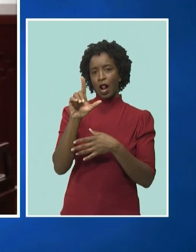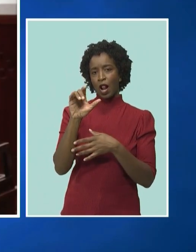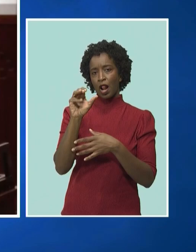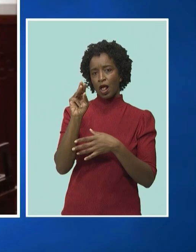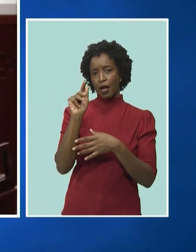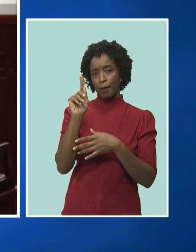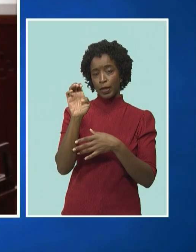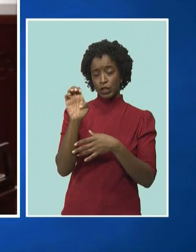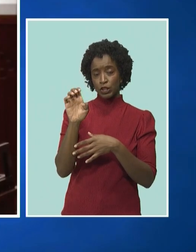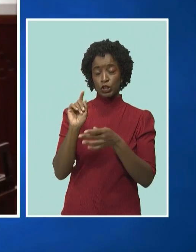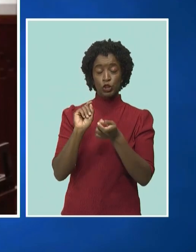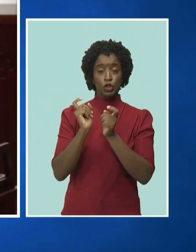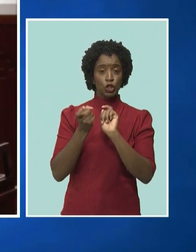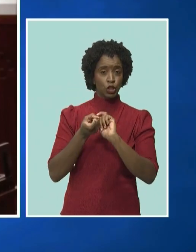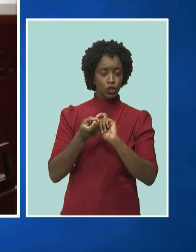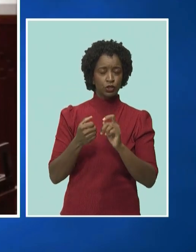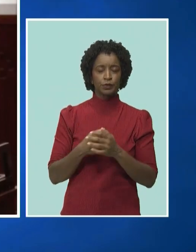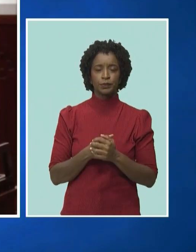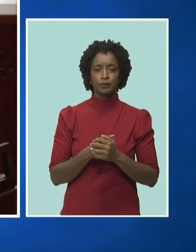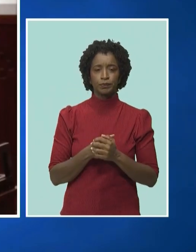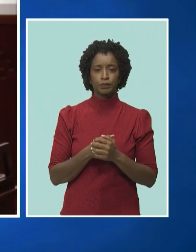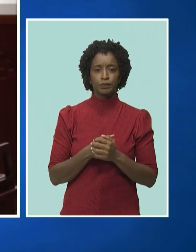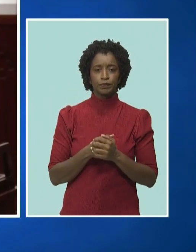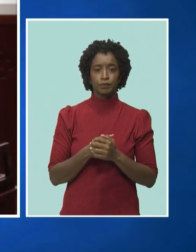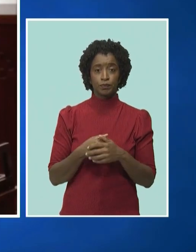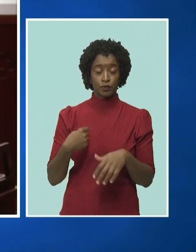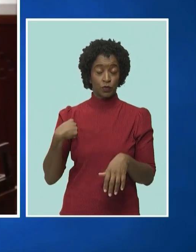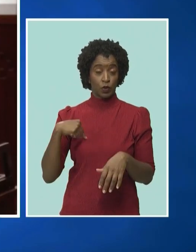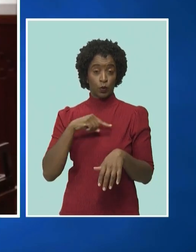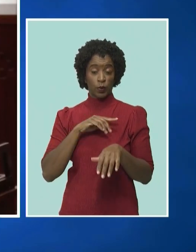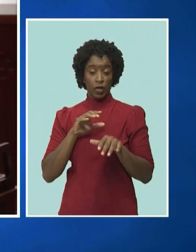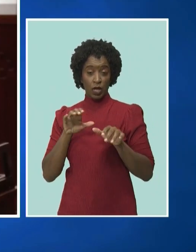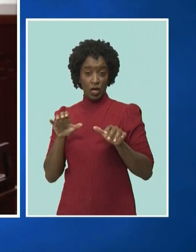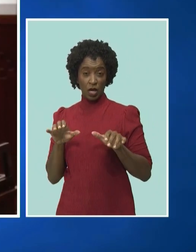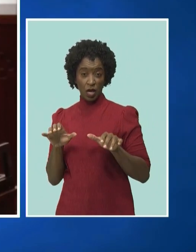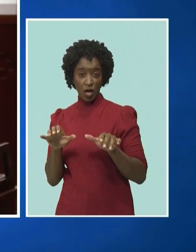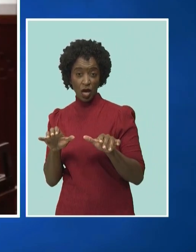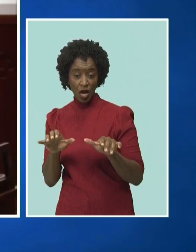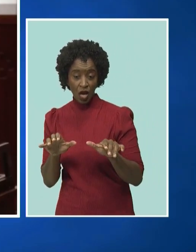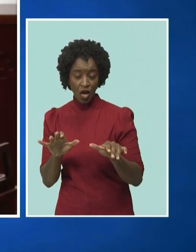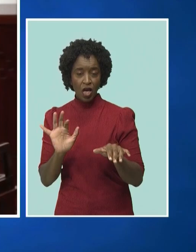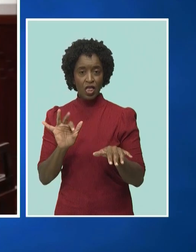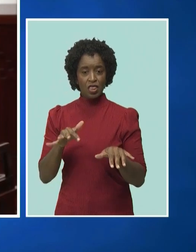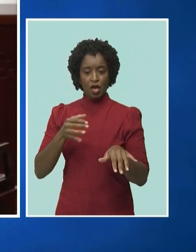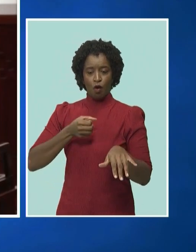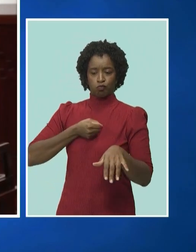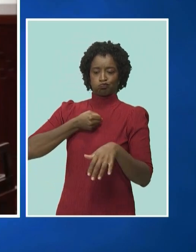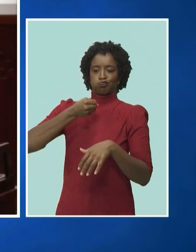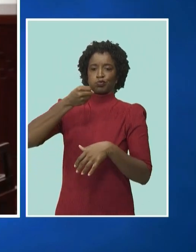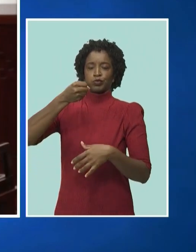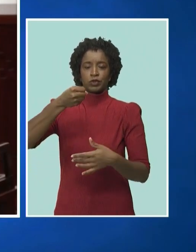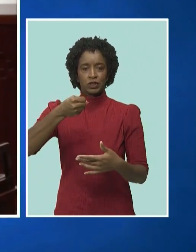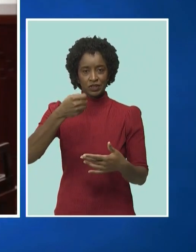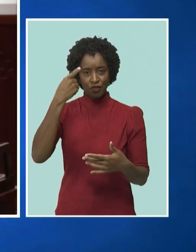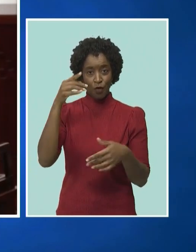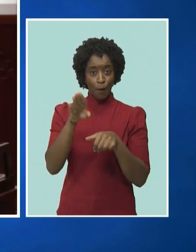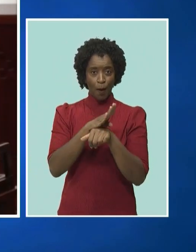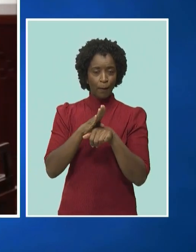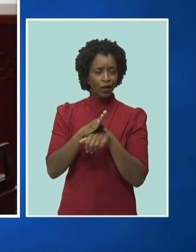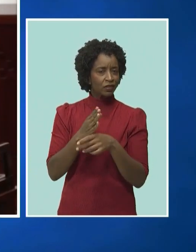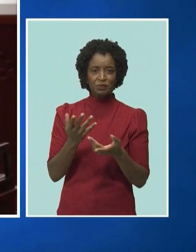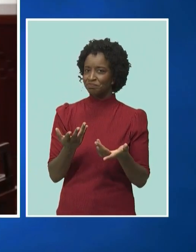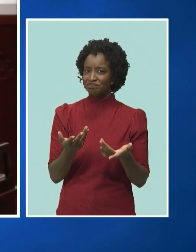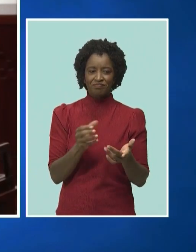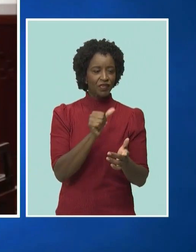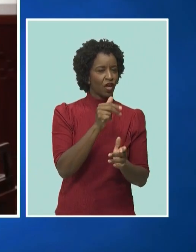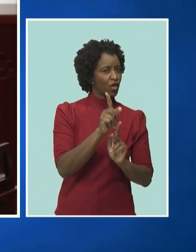front lines, not by our own actions, but by the actions of others. It is a front line from which we